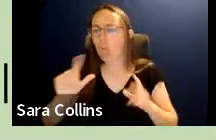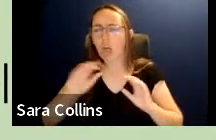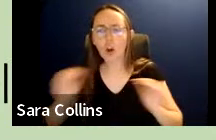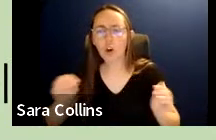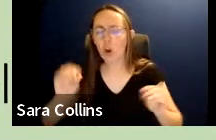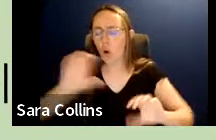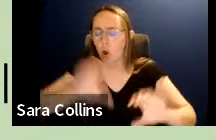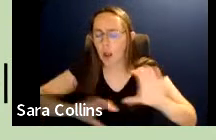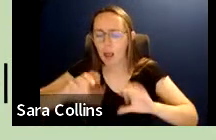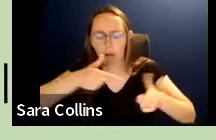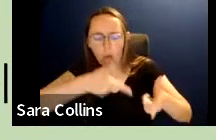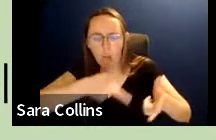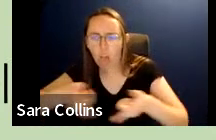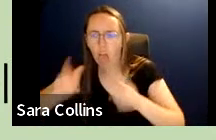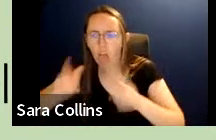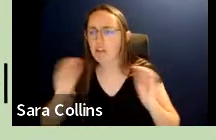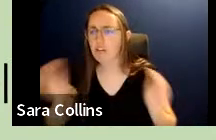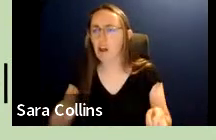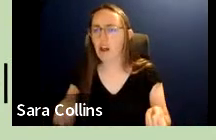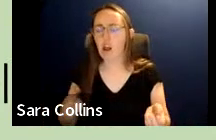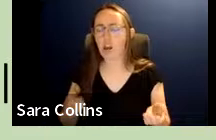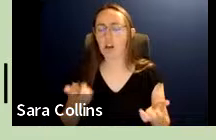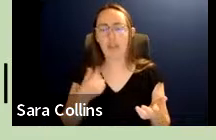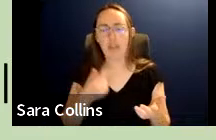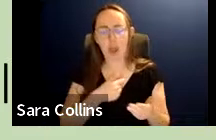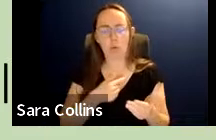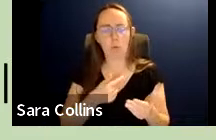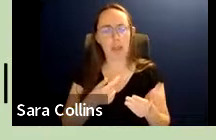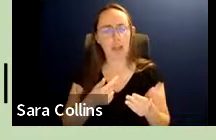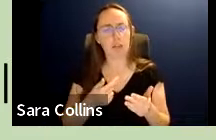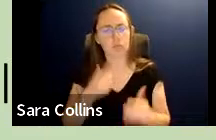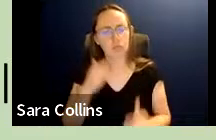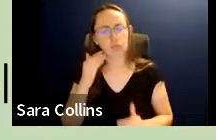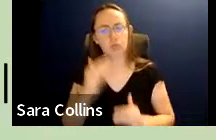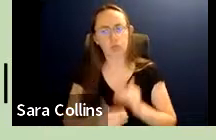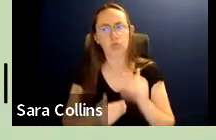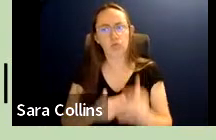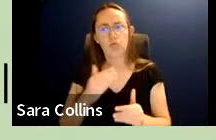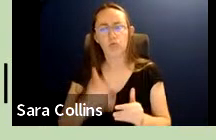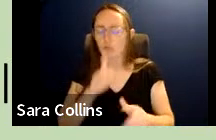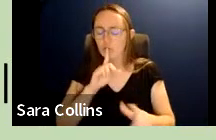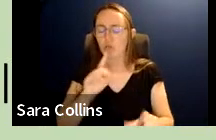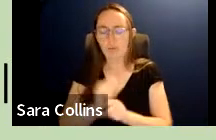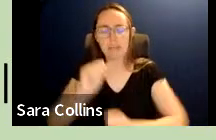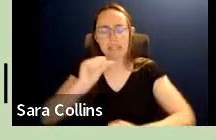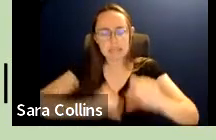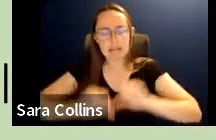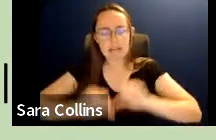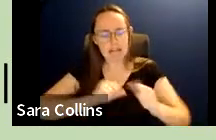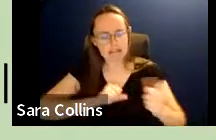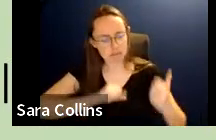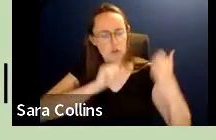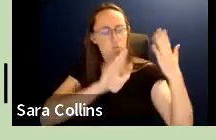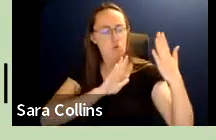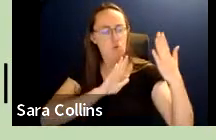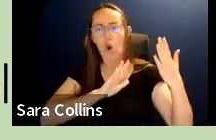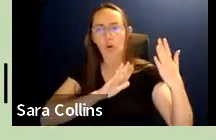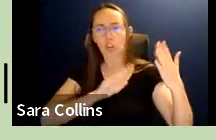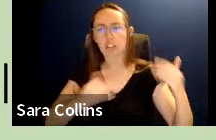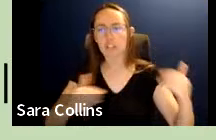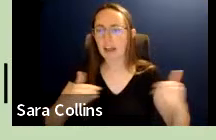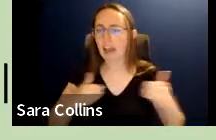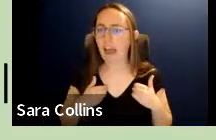or pesticides, that we practice all these tried and true scientific methods for